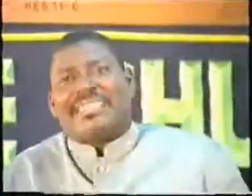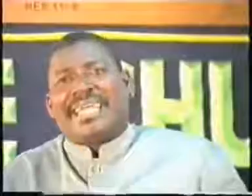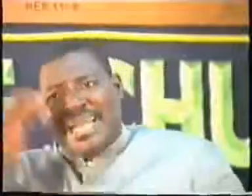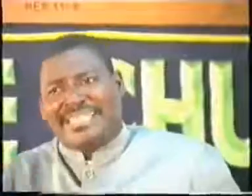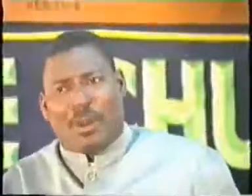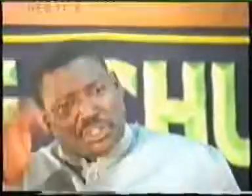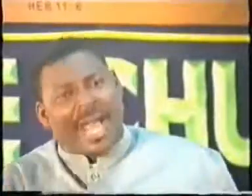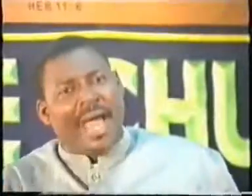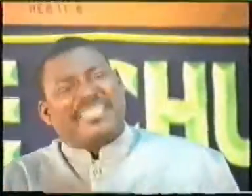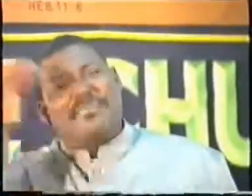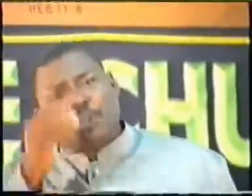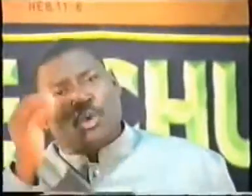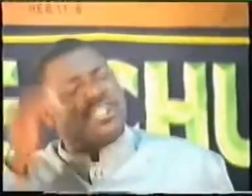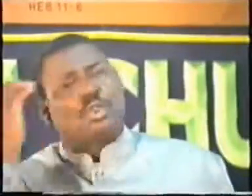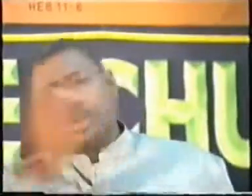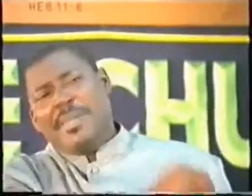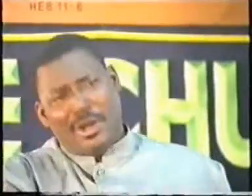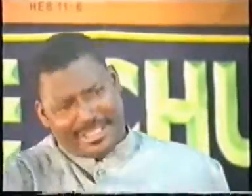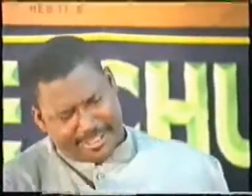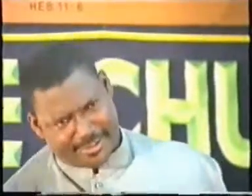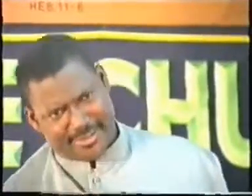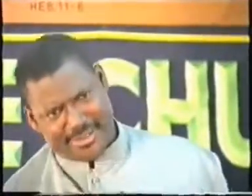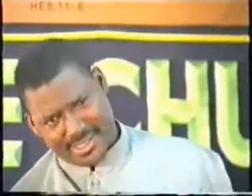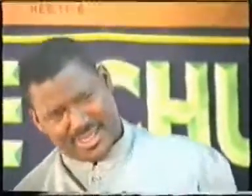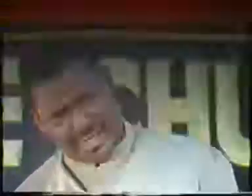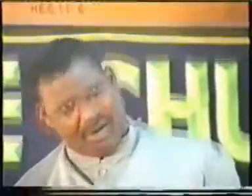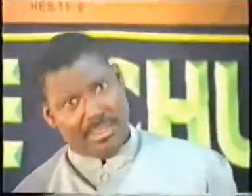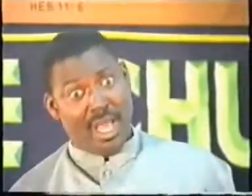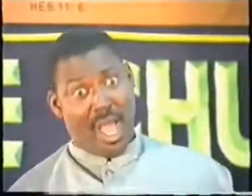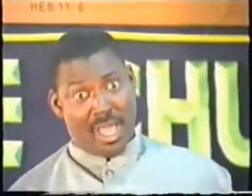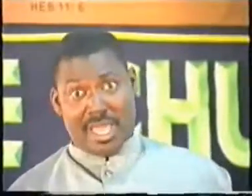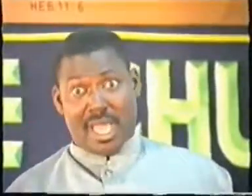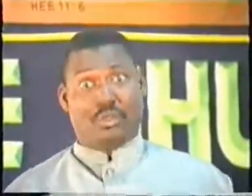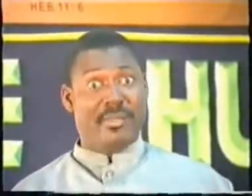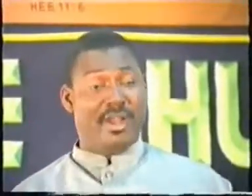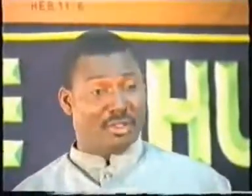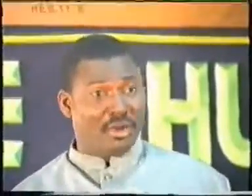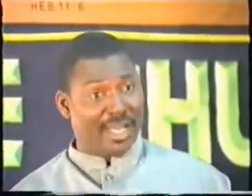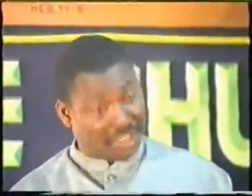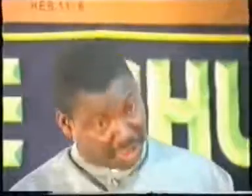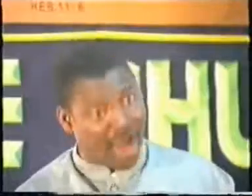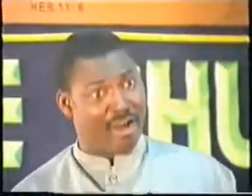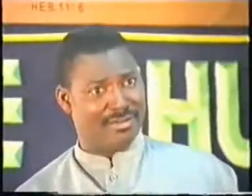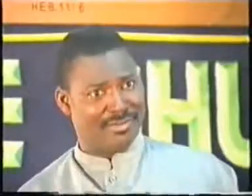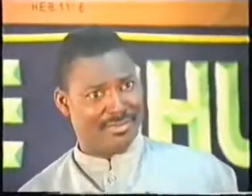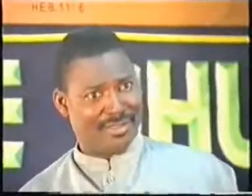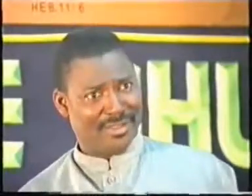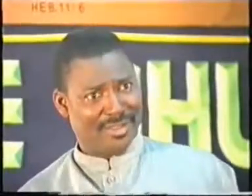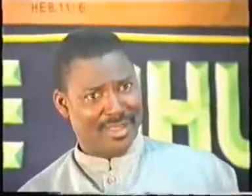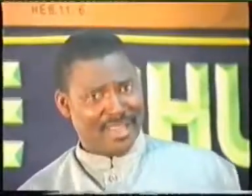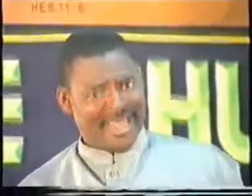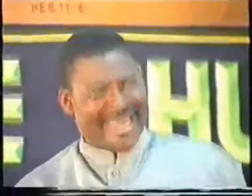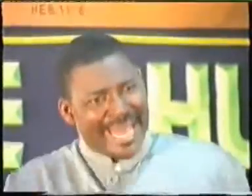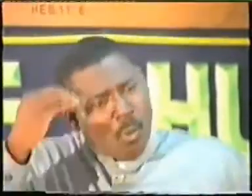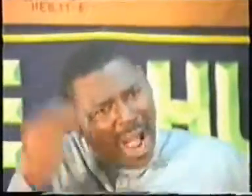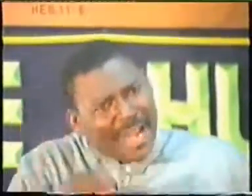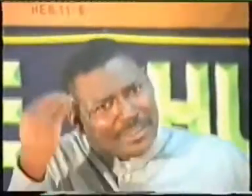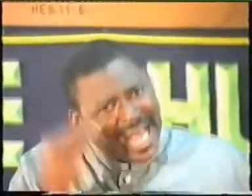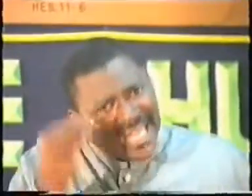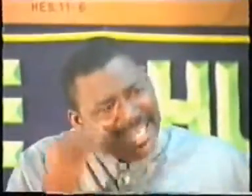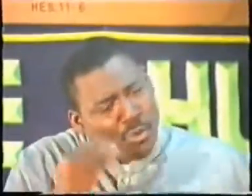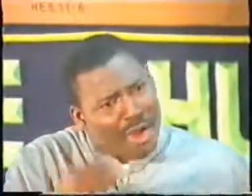now kasa nadia watchna Mr. Metro collection 2 million cities. We'll be saying, hey, you have 2 million to collection. Sure.